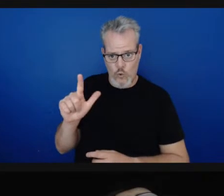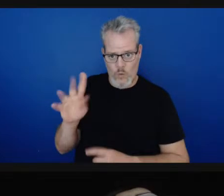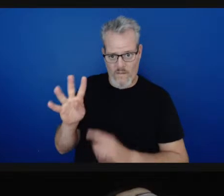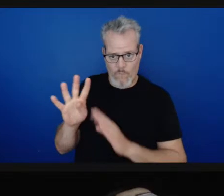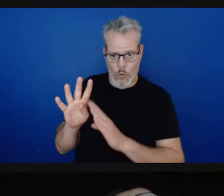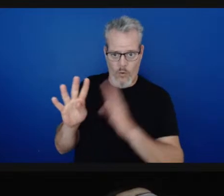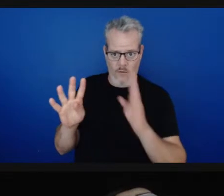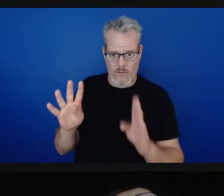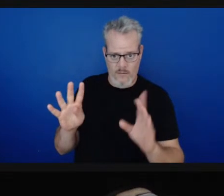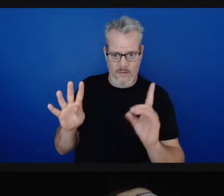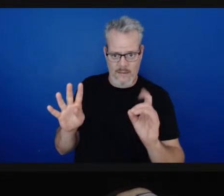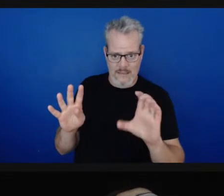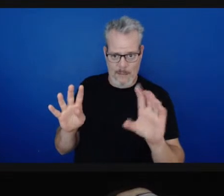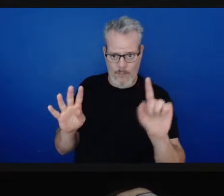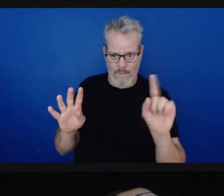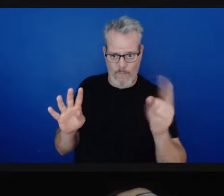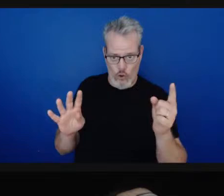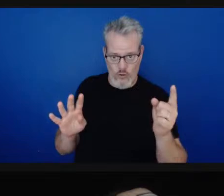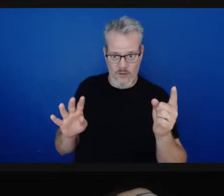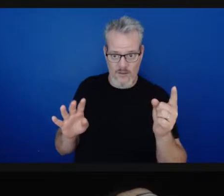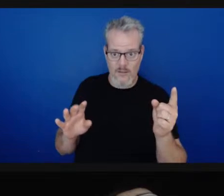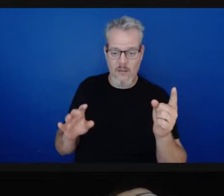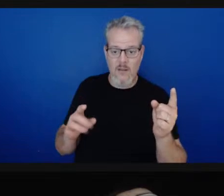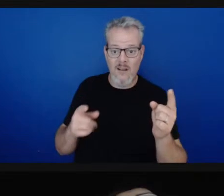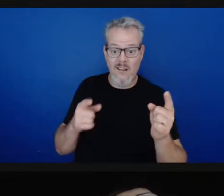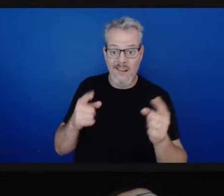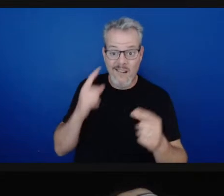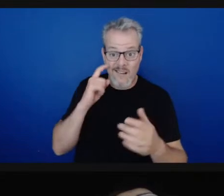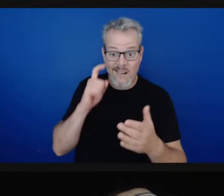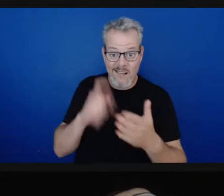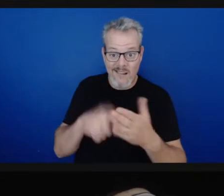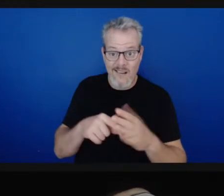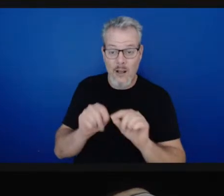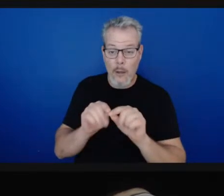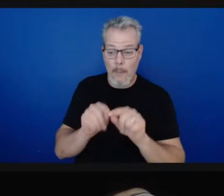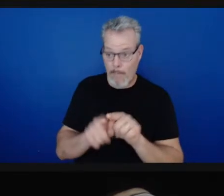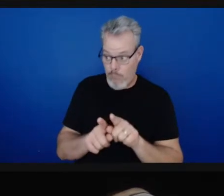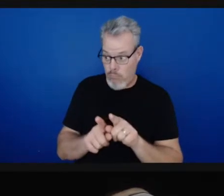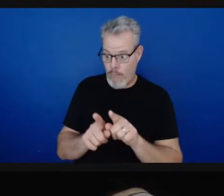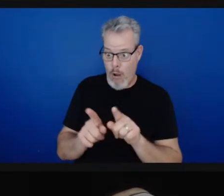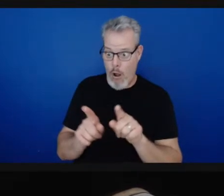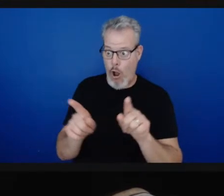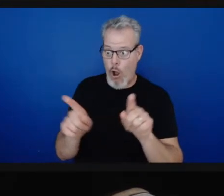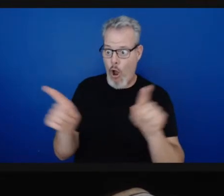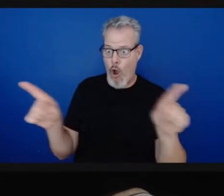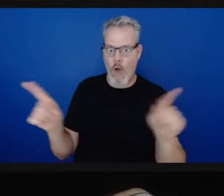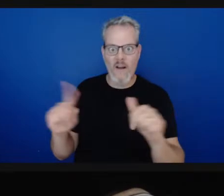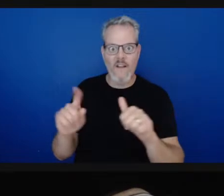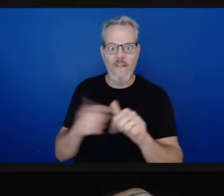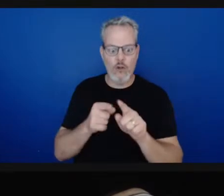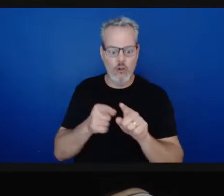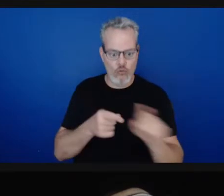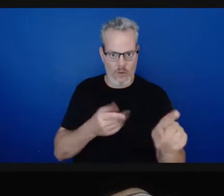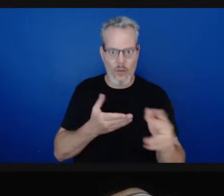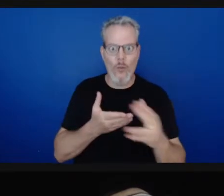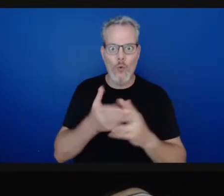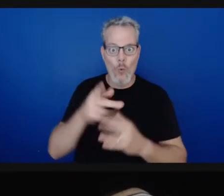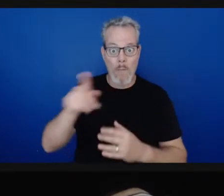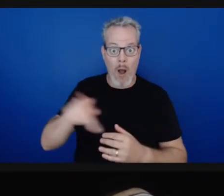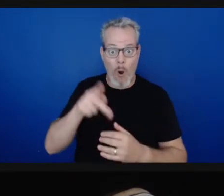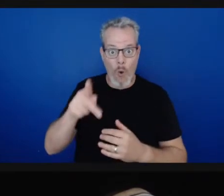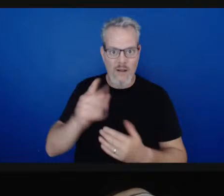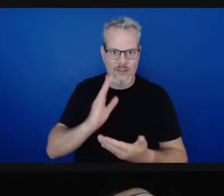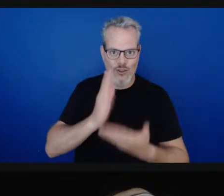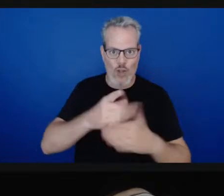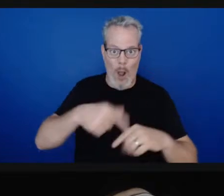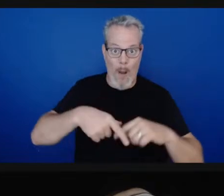Right, in case you were not following back then, there were two branches. The first branch did come to Pahoa, stalled out, broke back